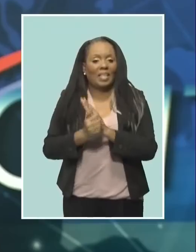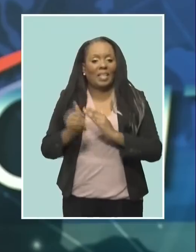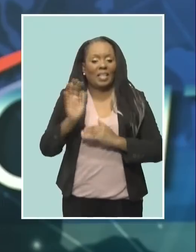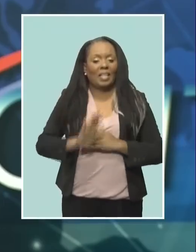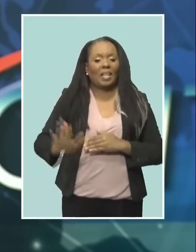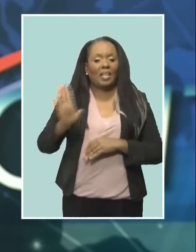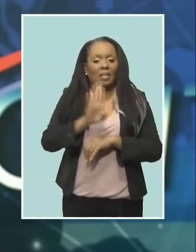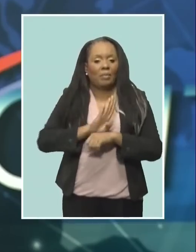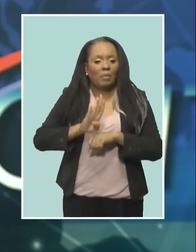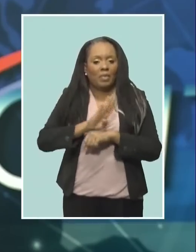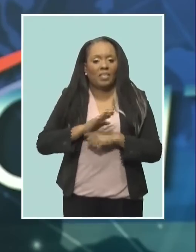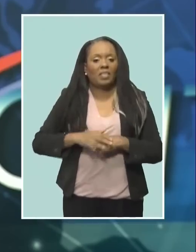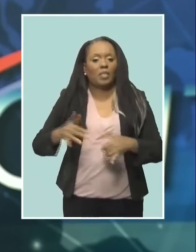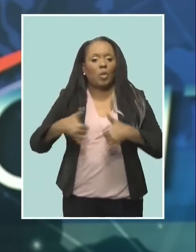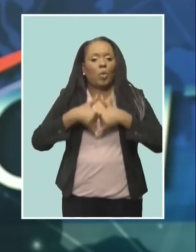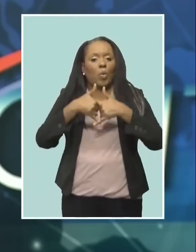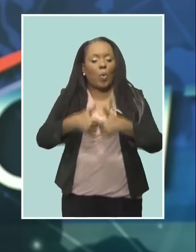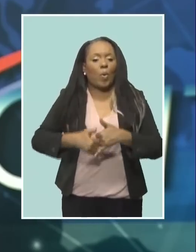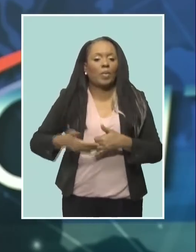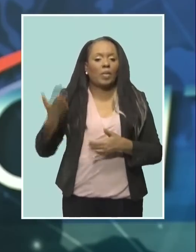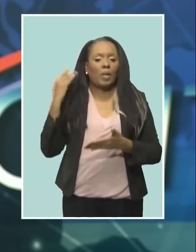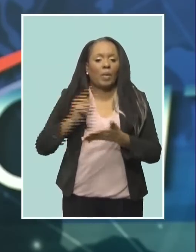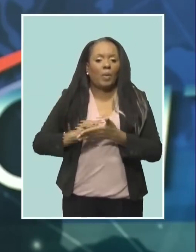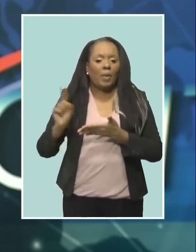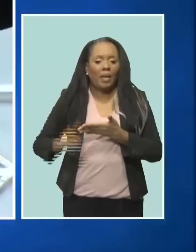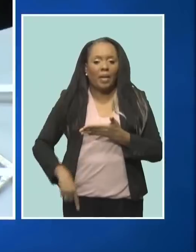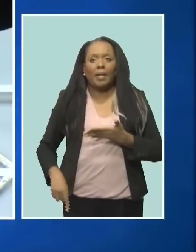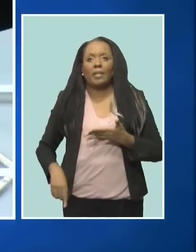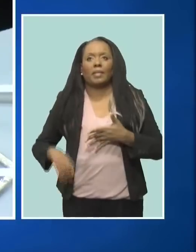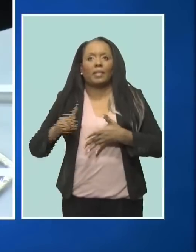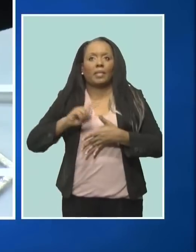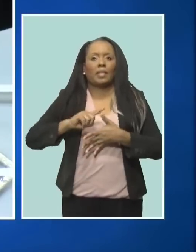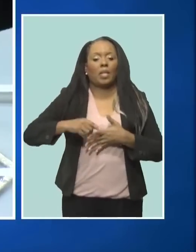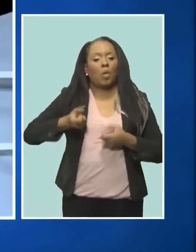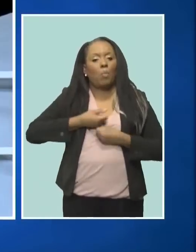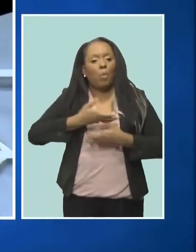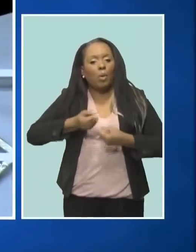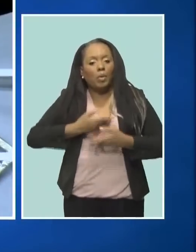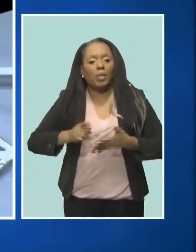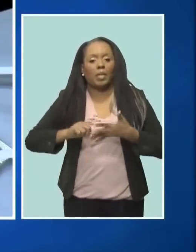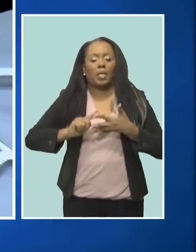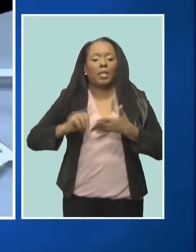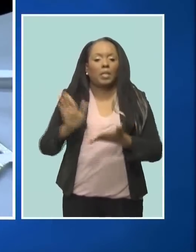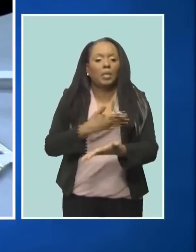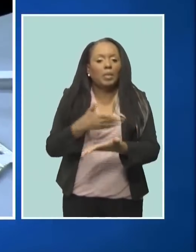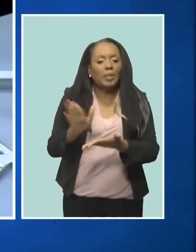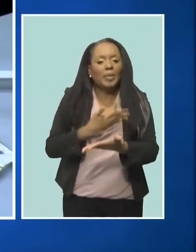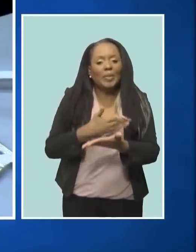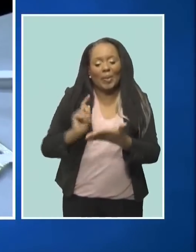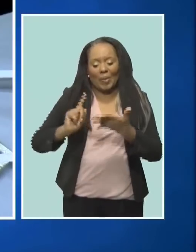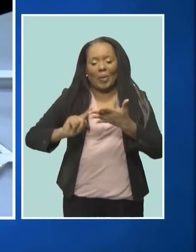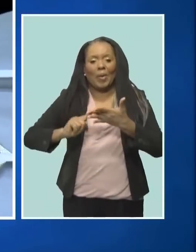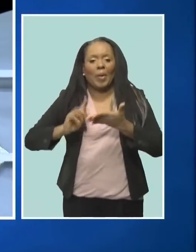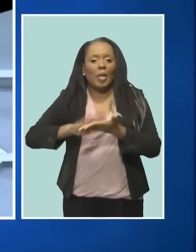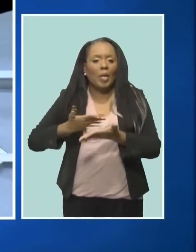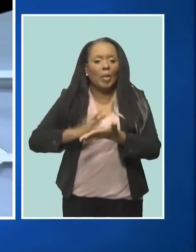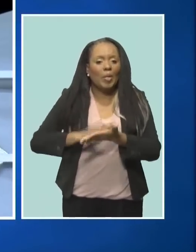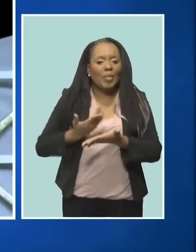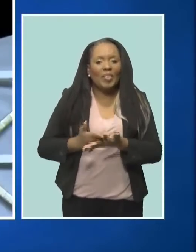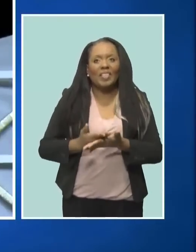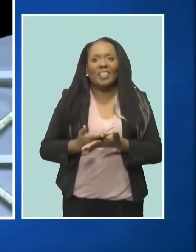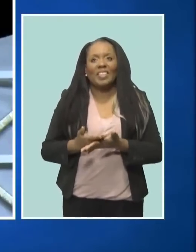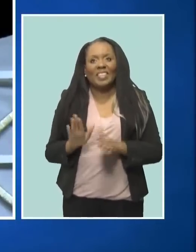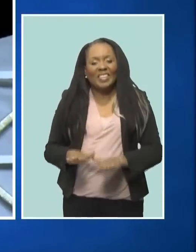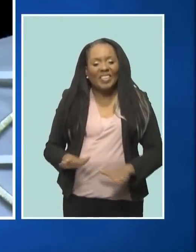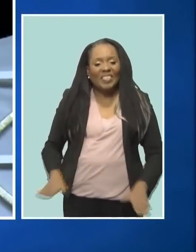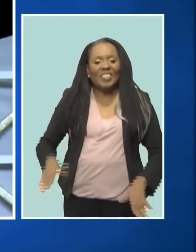abounds in Barbados. The awards over the weekend range from spoken word to song to culinary arts, with a number of little ones and